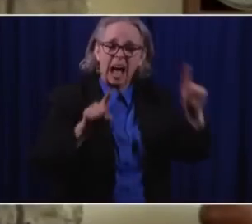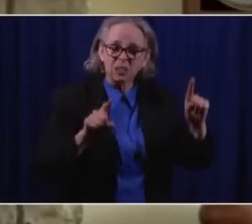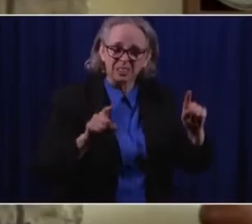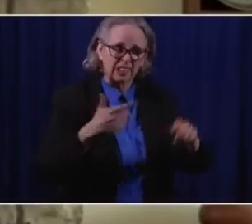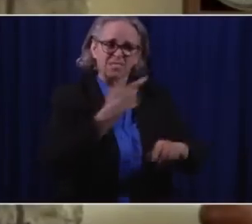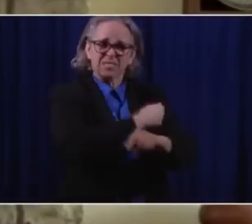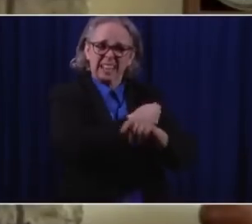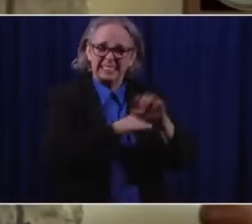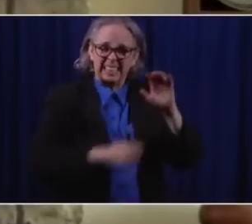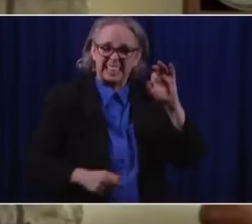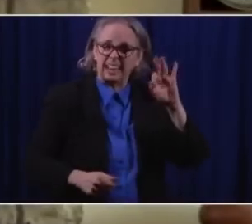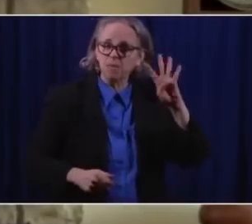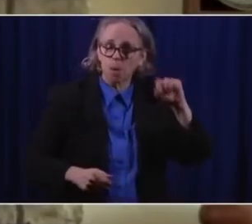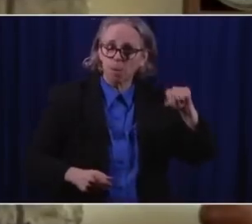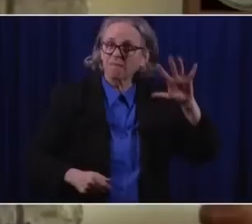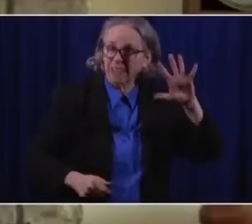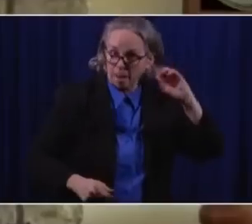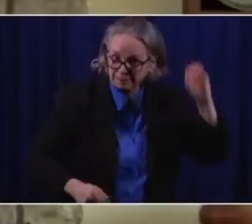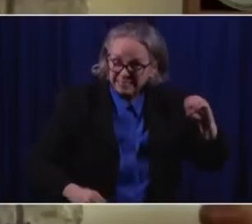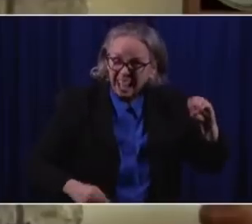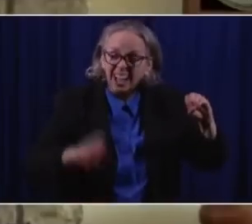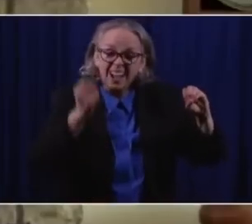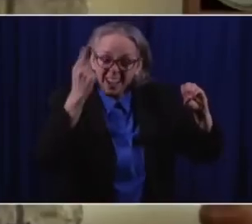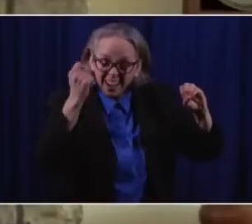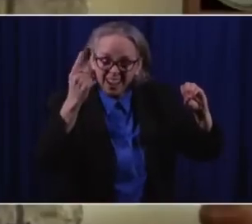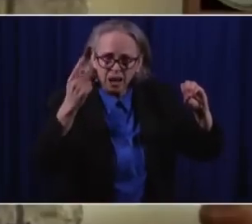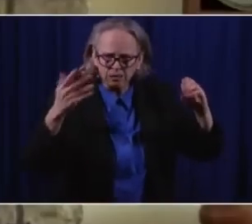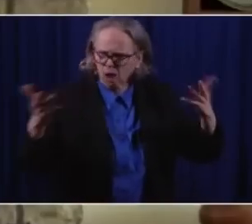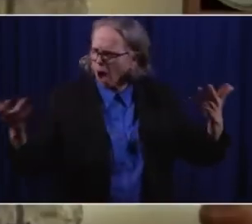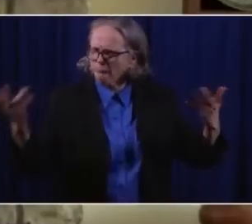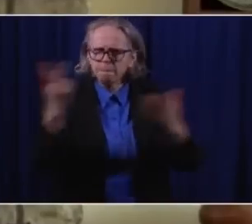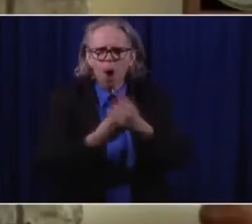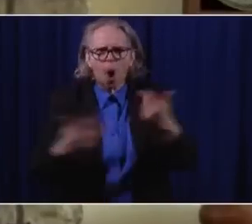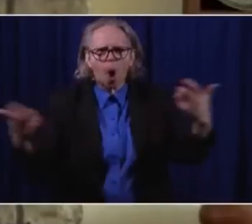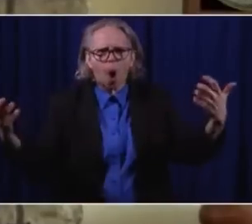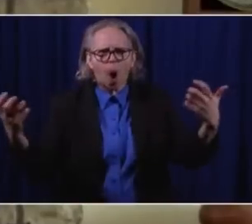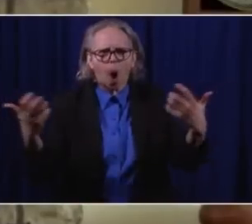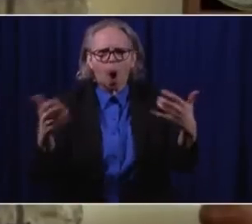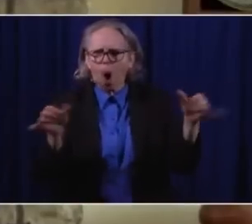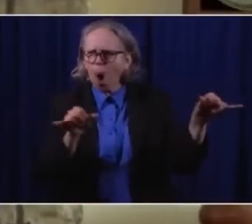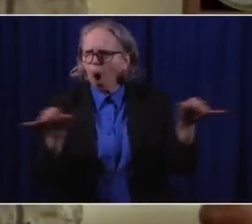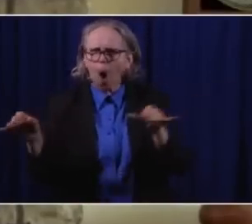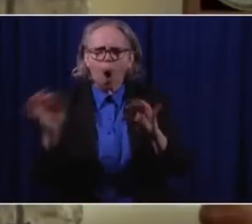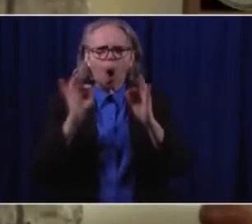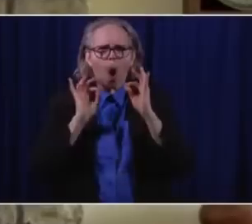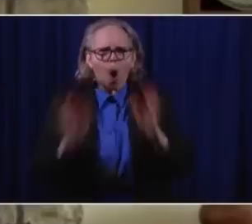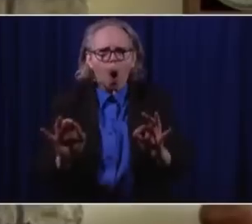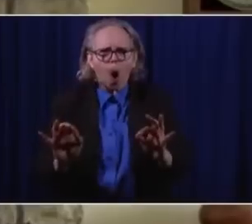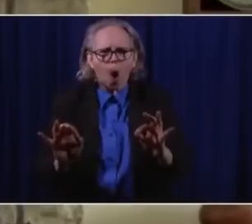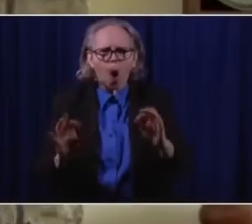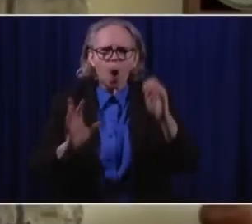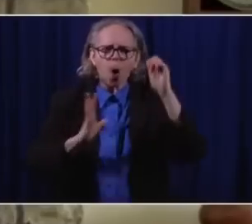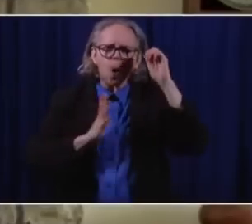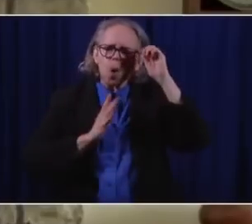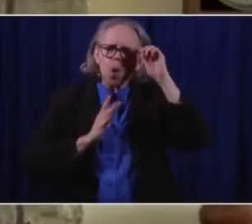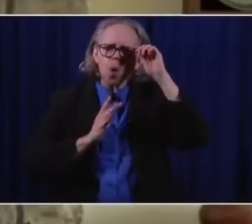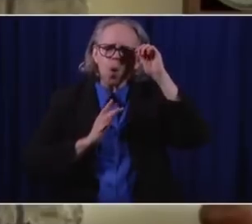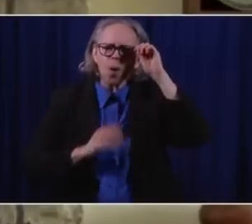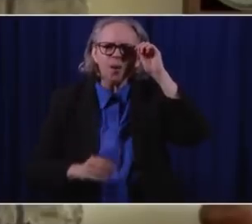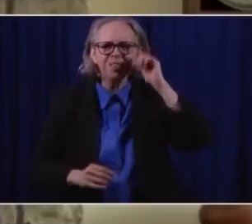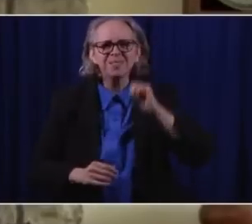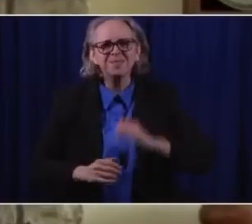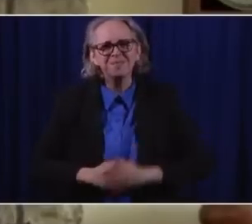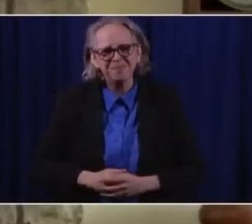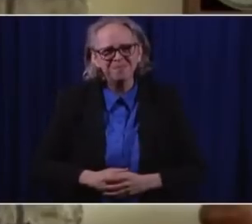94.5%. And so both of them, very high. The experts told me early